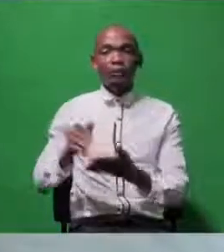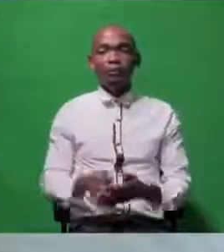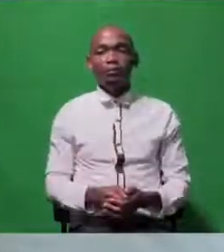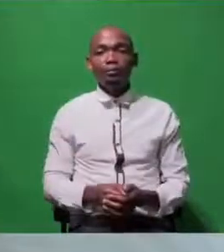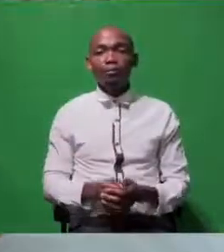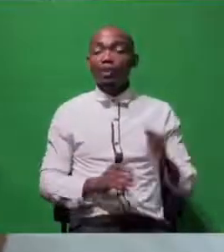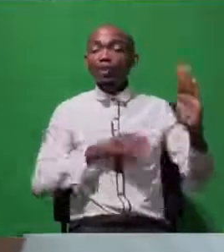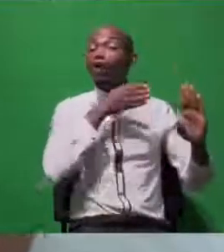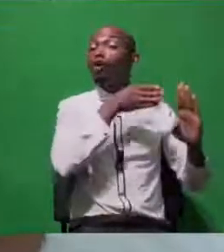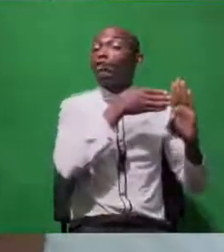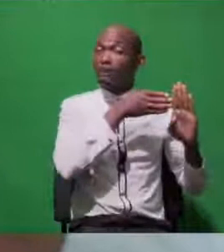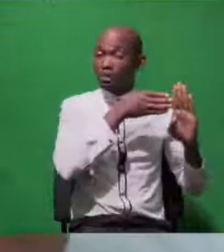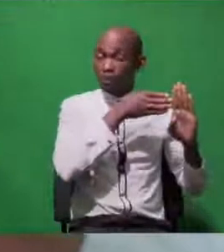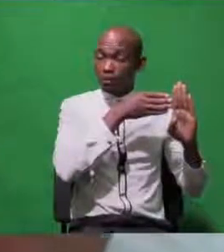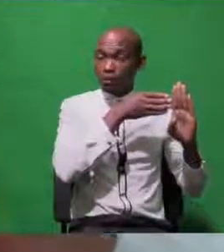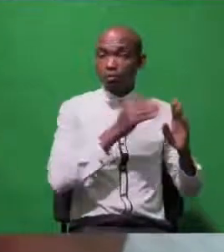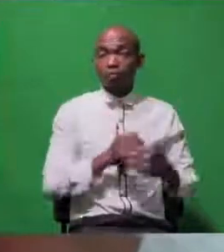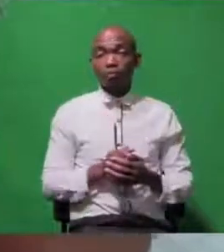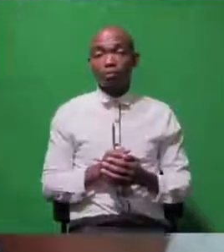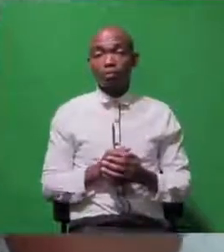the objectives